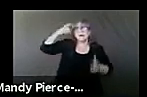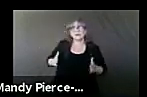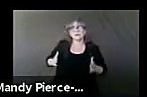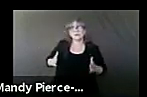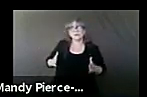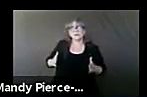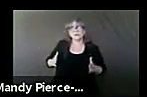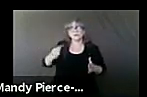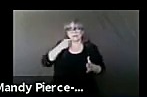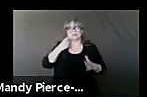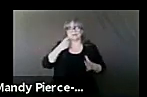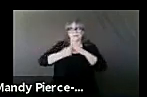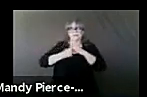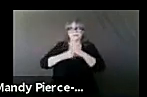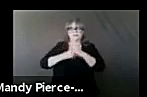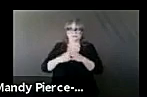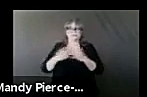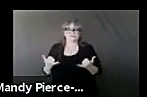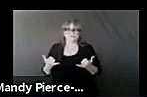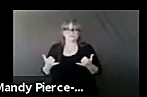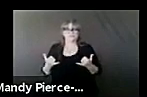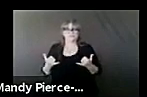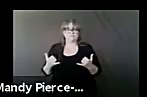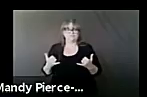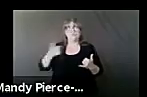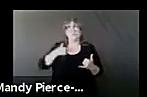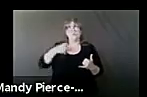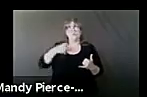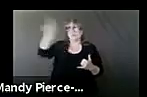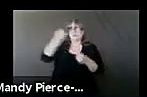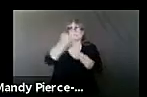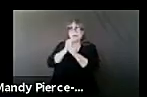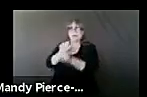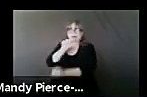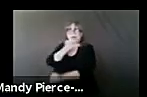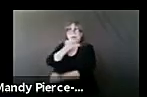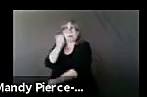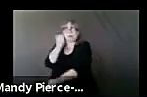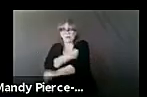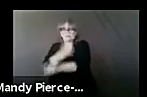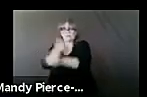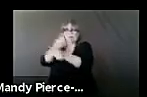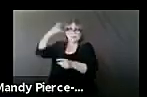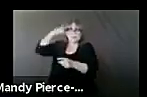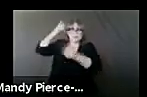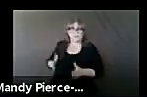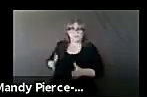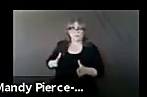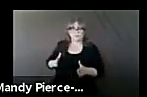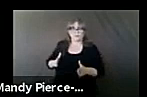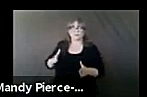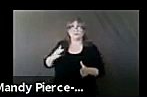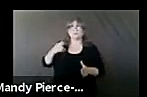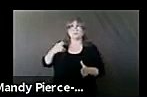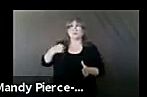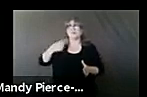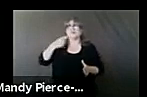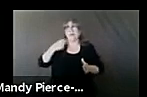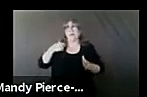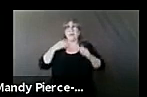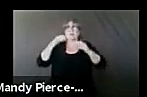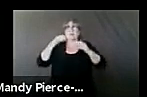care are authorized, allowing the provision of medical care at levels of quality that would ordinarily be